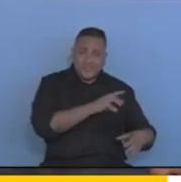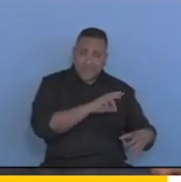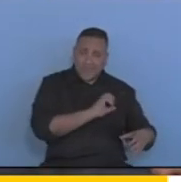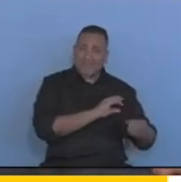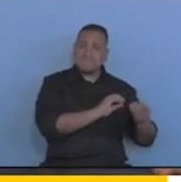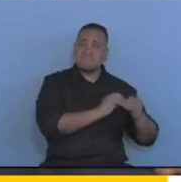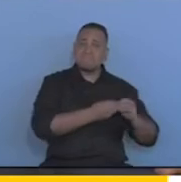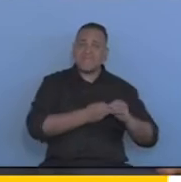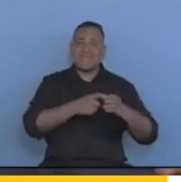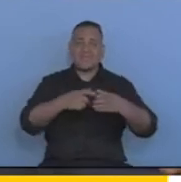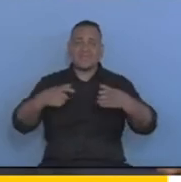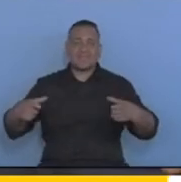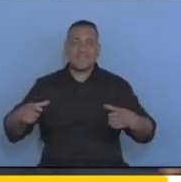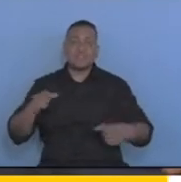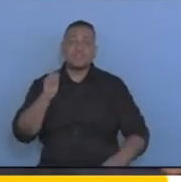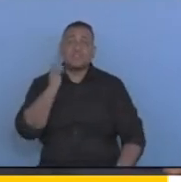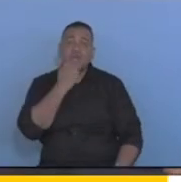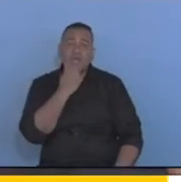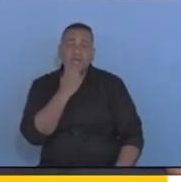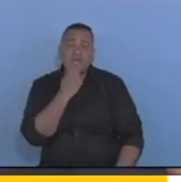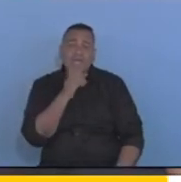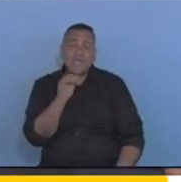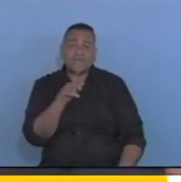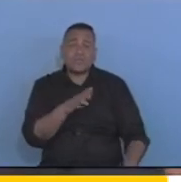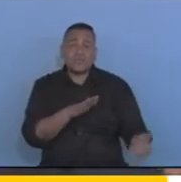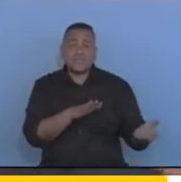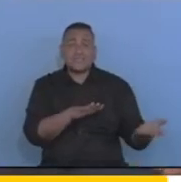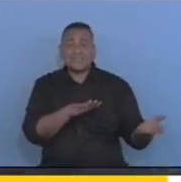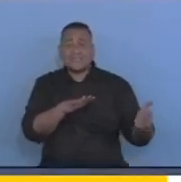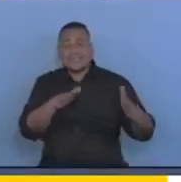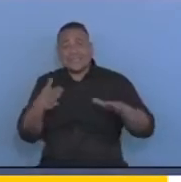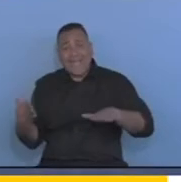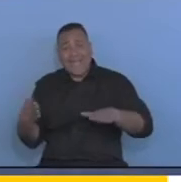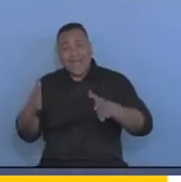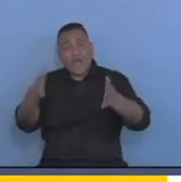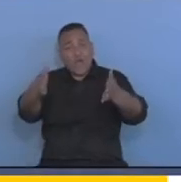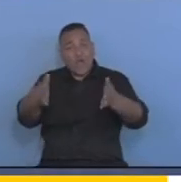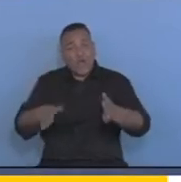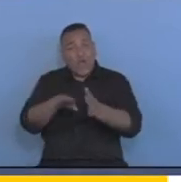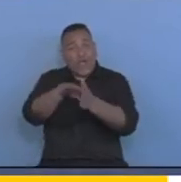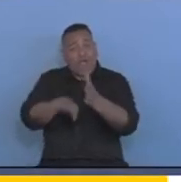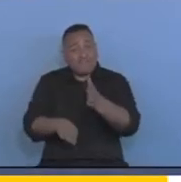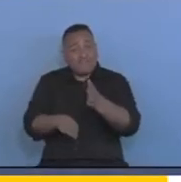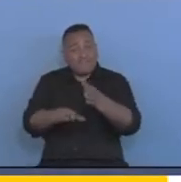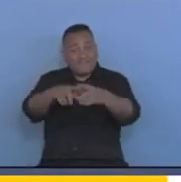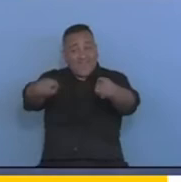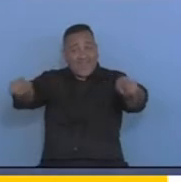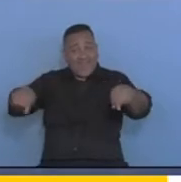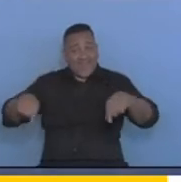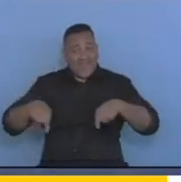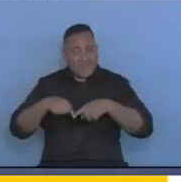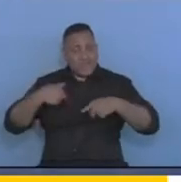that. So can I say, as a joiner, we are in your life.